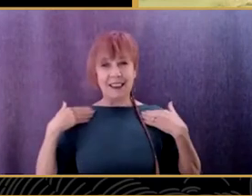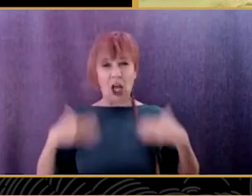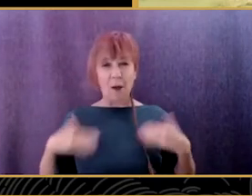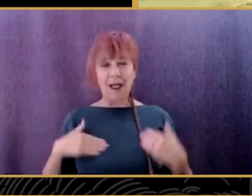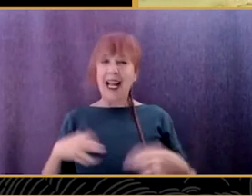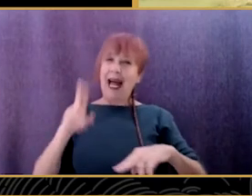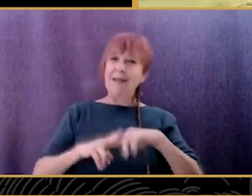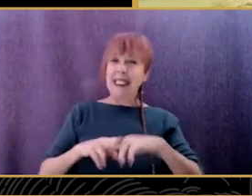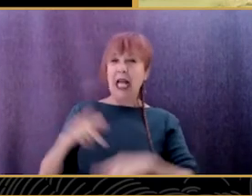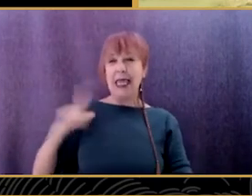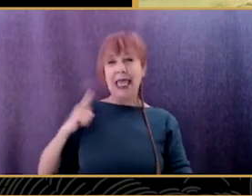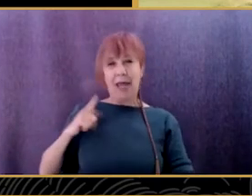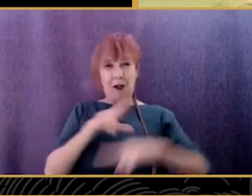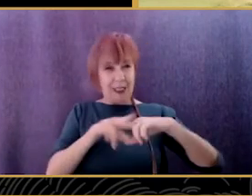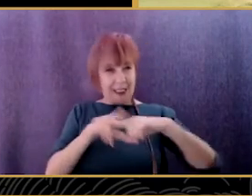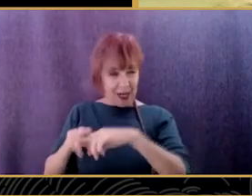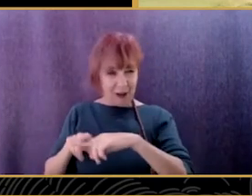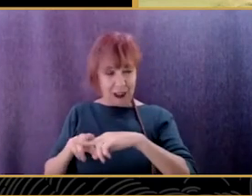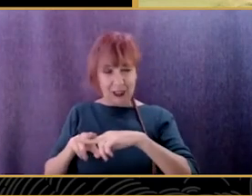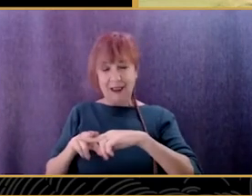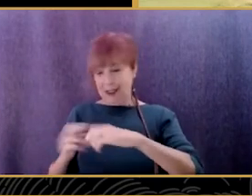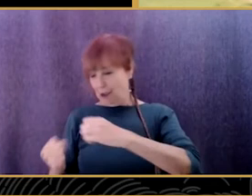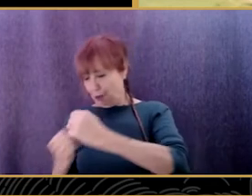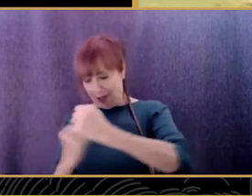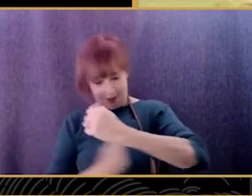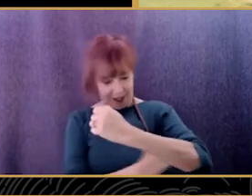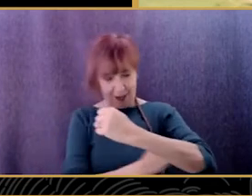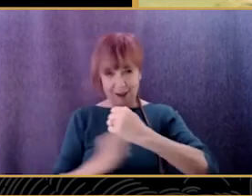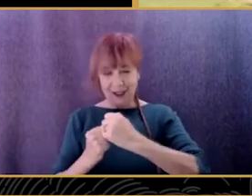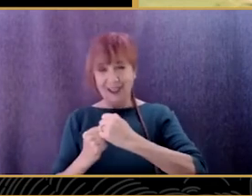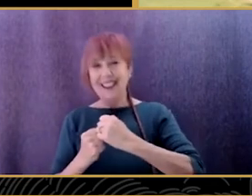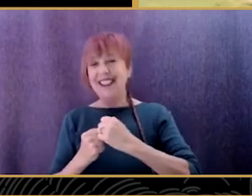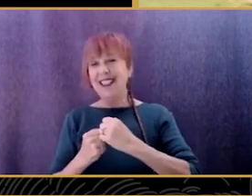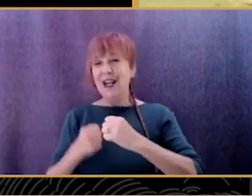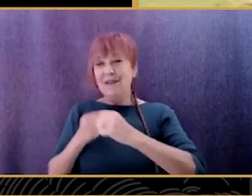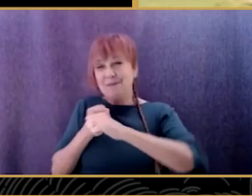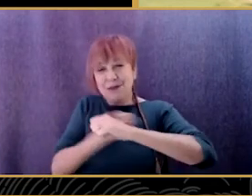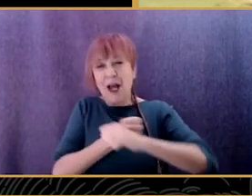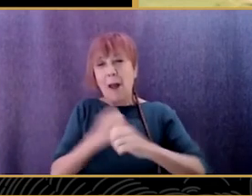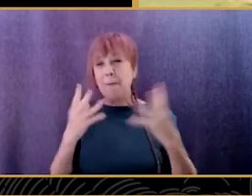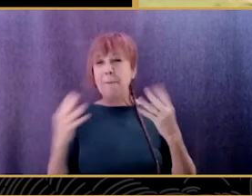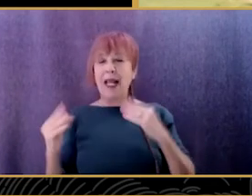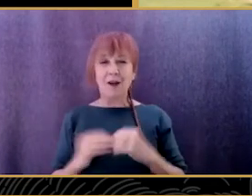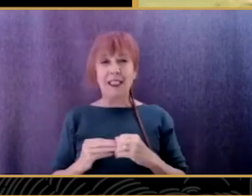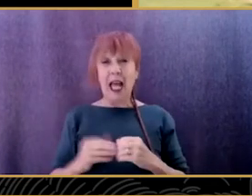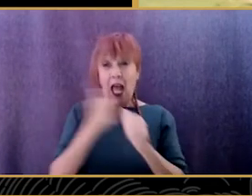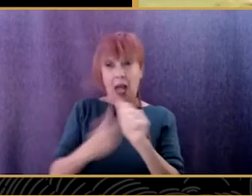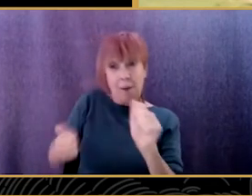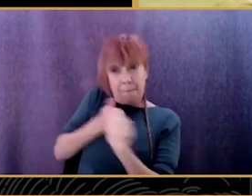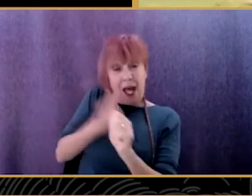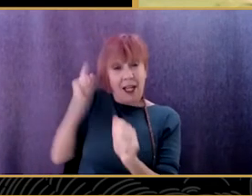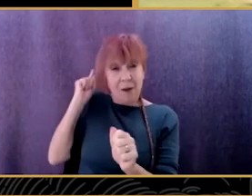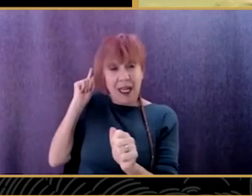top I'm sitting on a leather couch Propped up by a number of throw pillows And behind